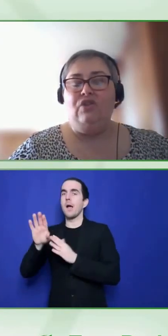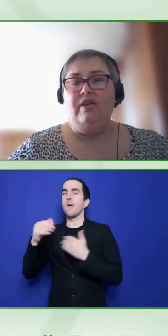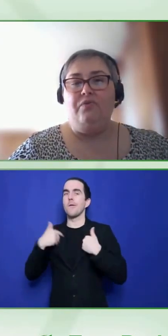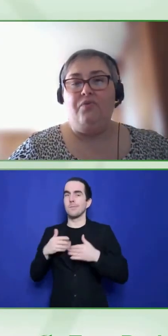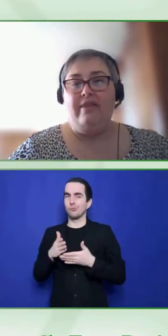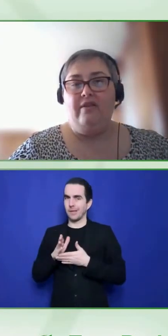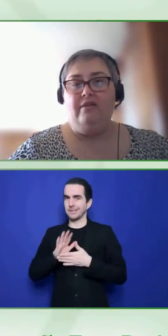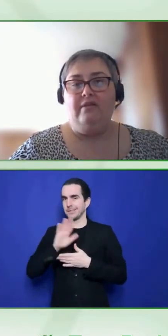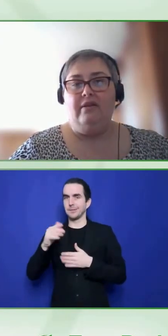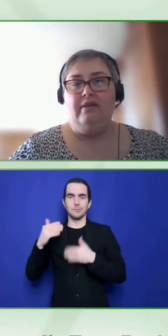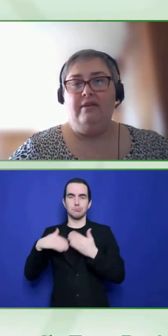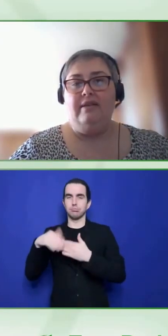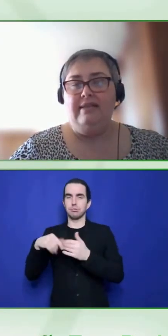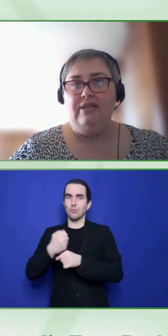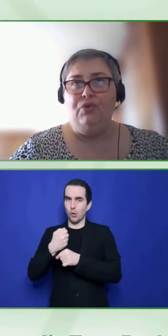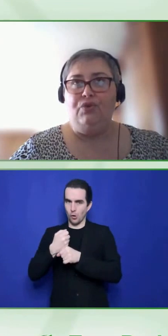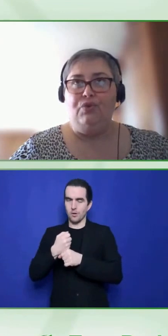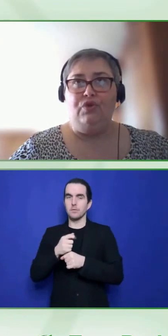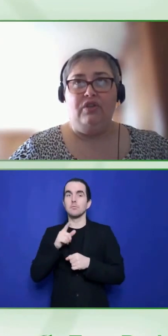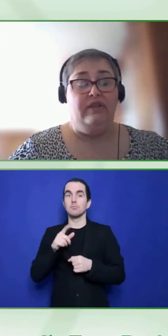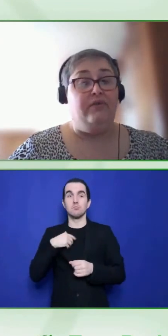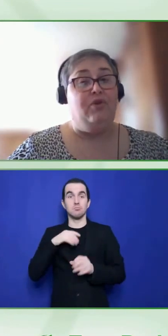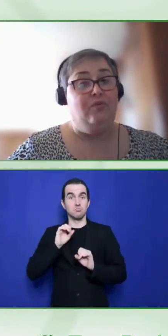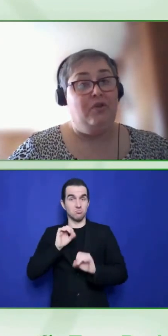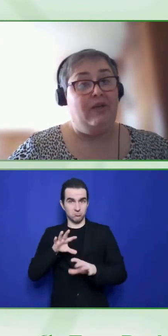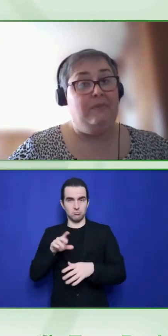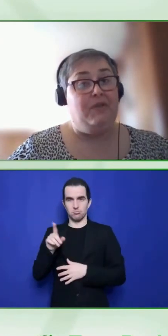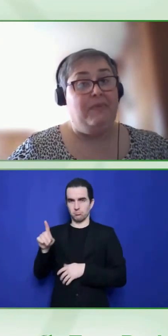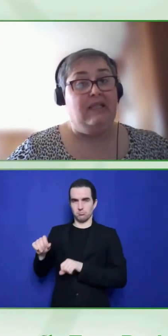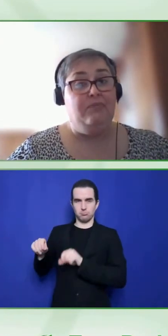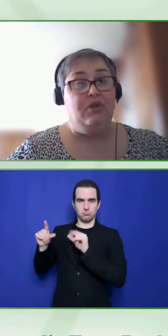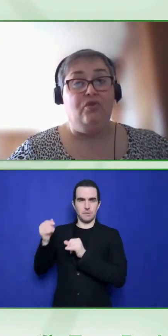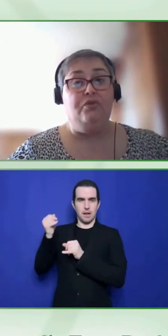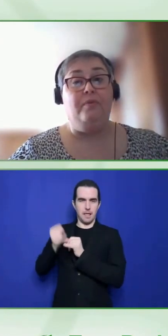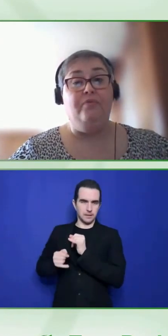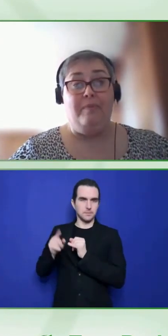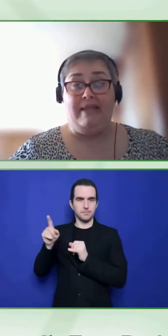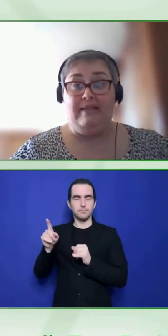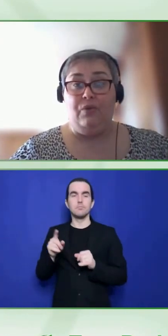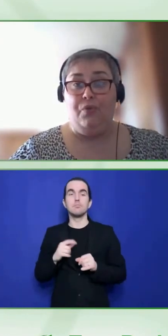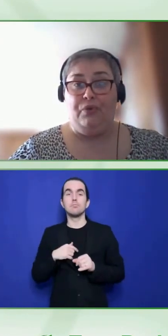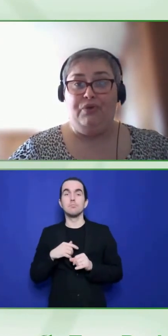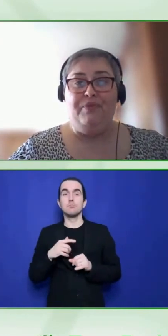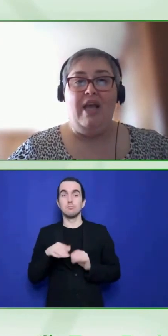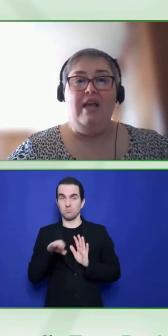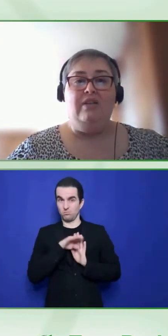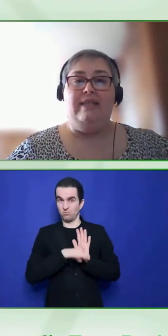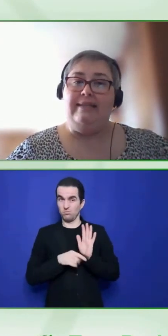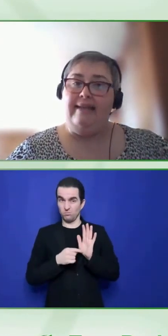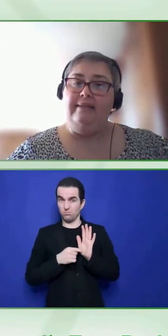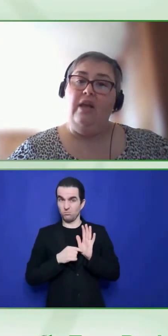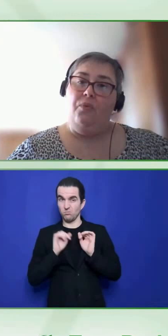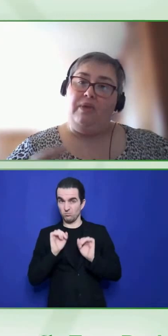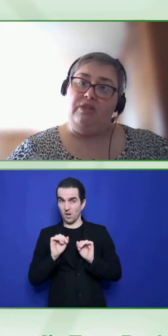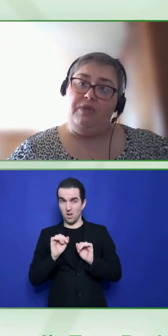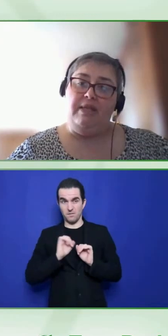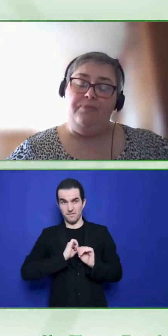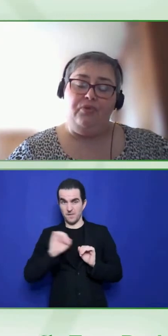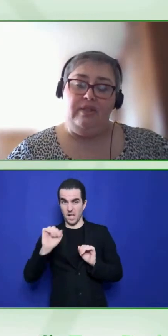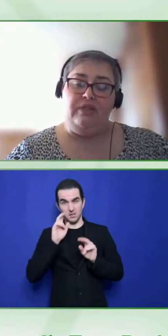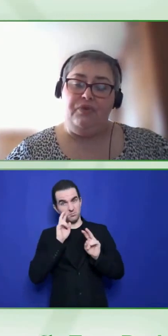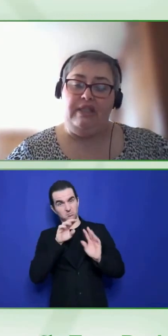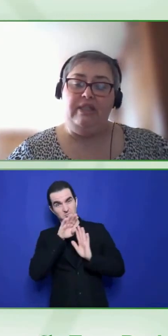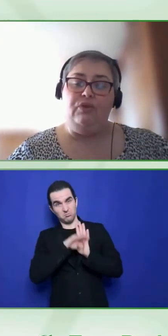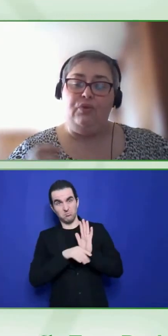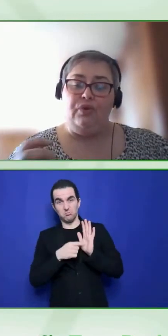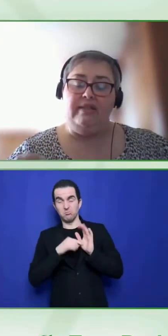is actually rather easy to use, not only from a human rights perspective, but also from thematic work. So in that sense, what is really